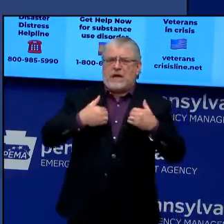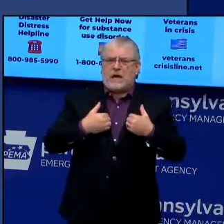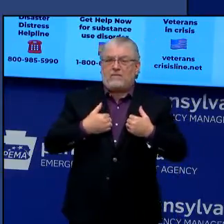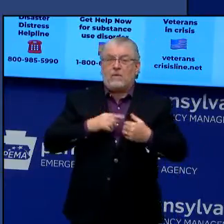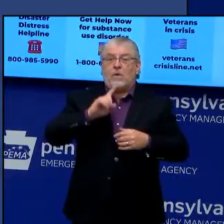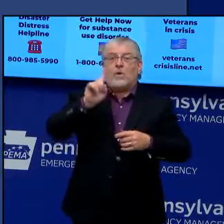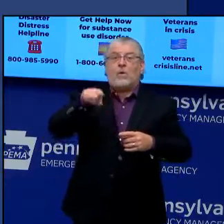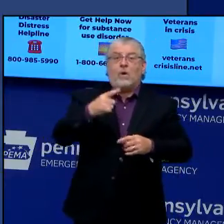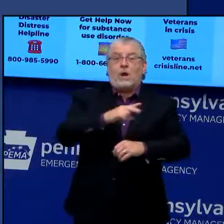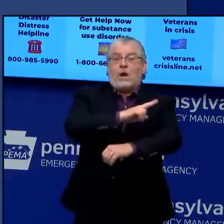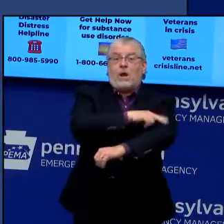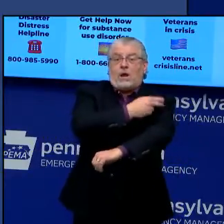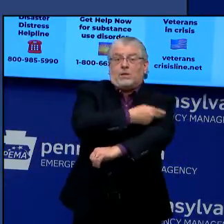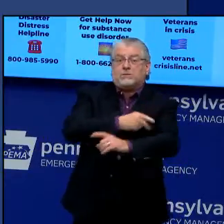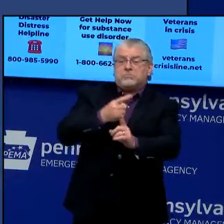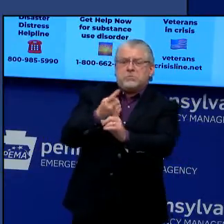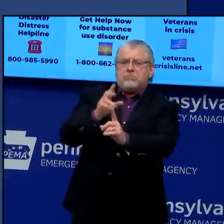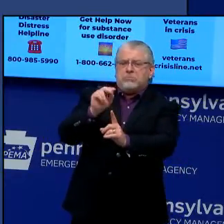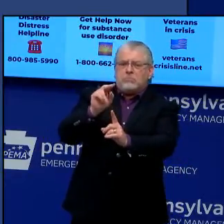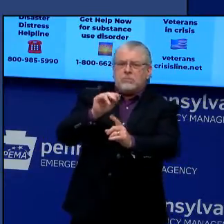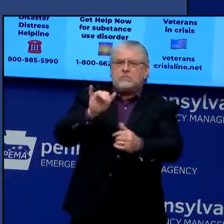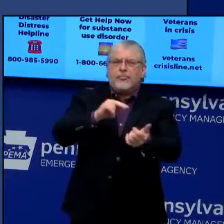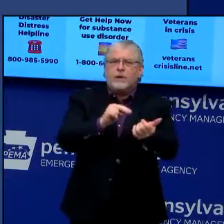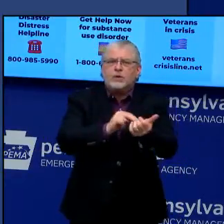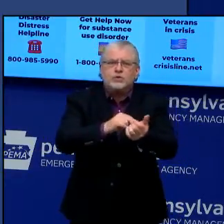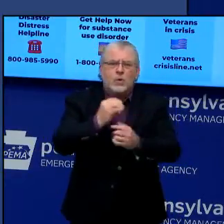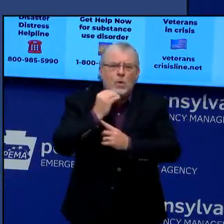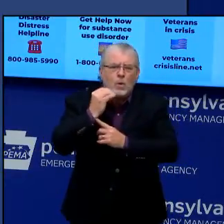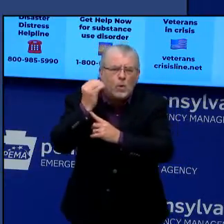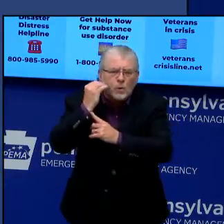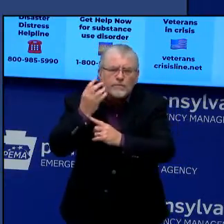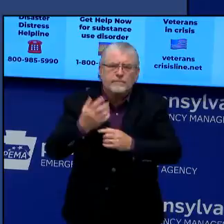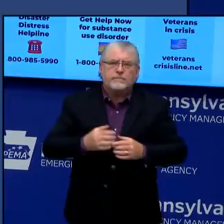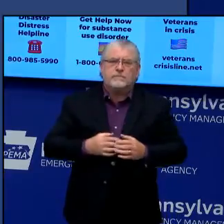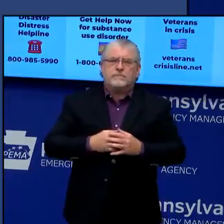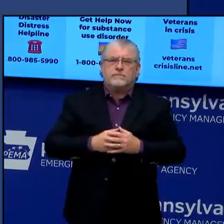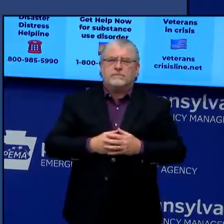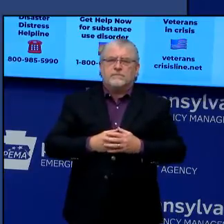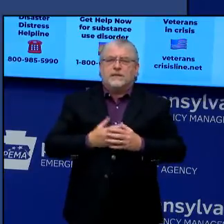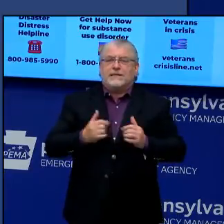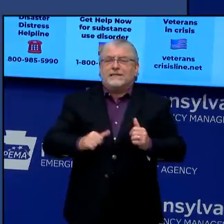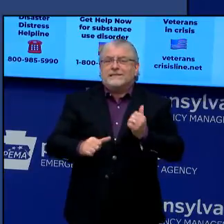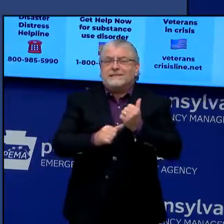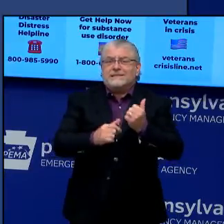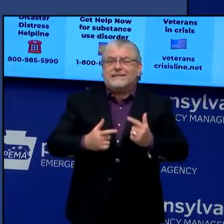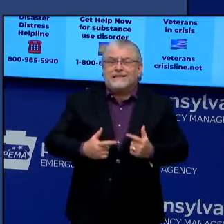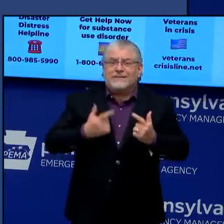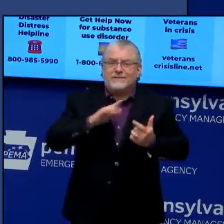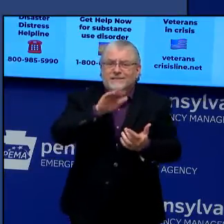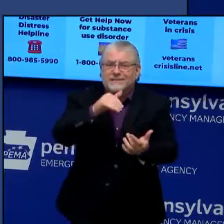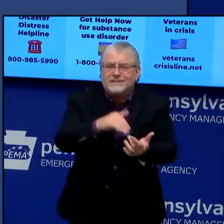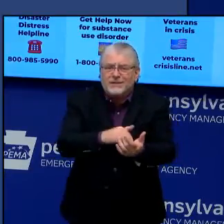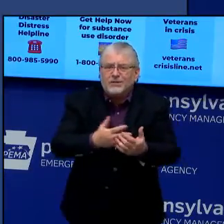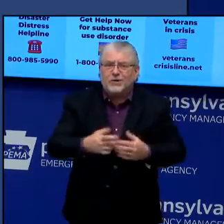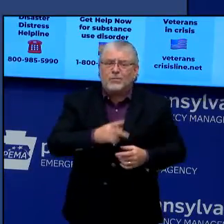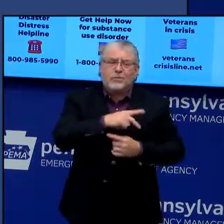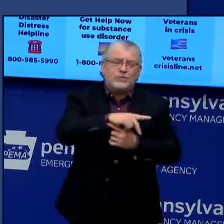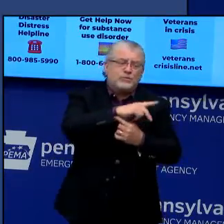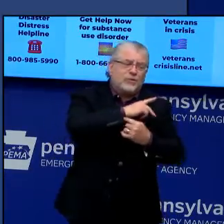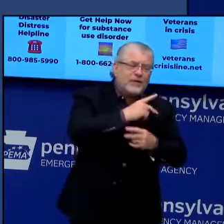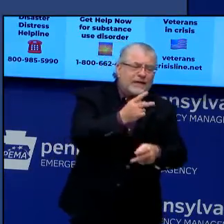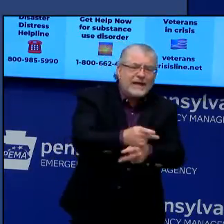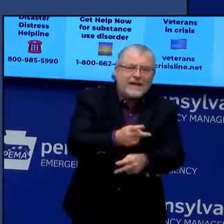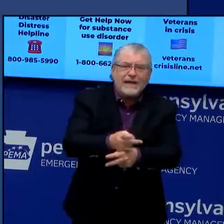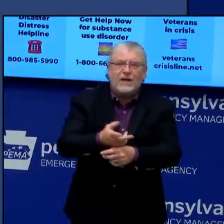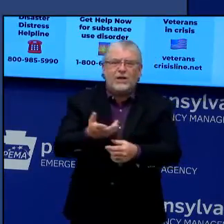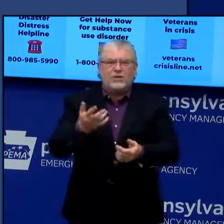living facilities, particularly our staff in nursing homes, personal care homes, and other congregate living centers. They need PPE